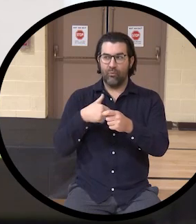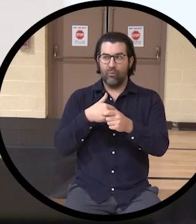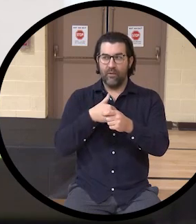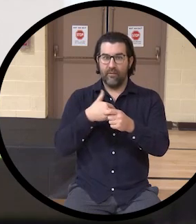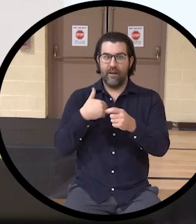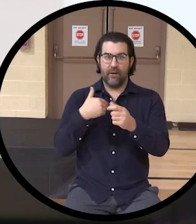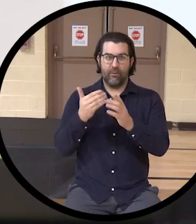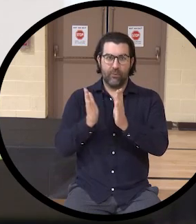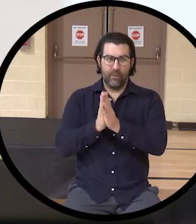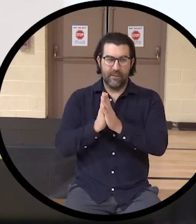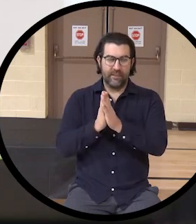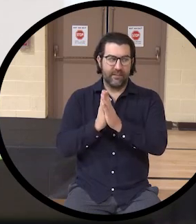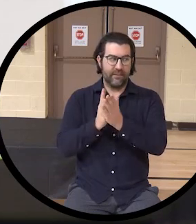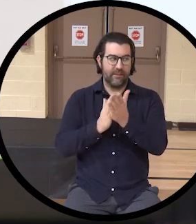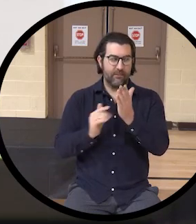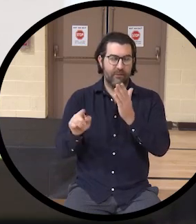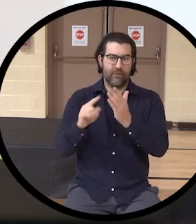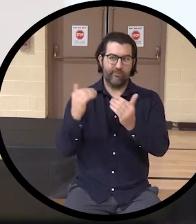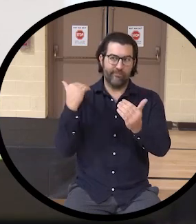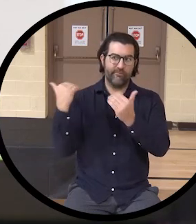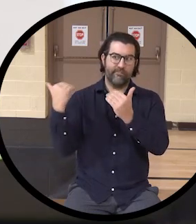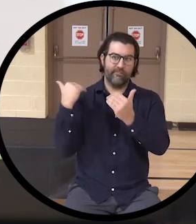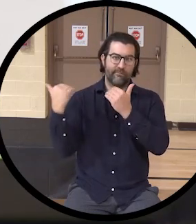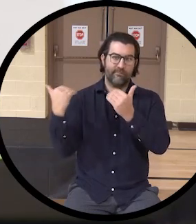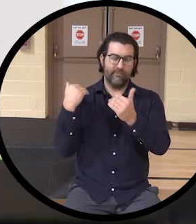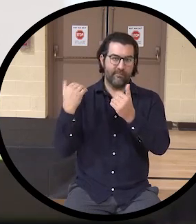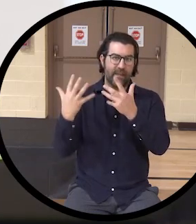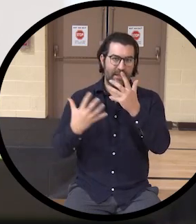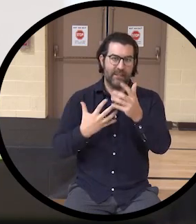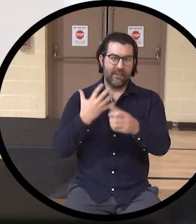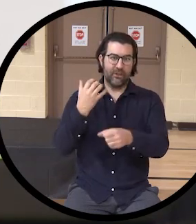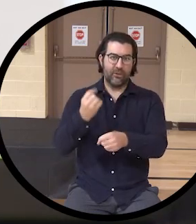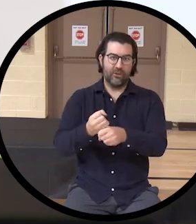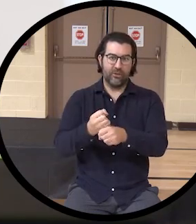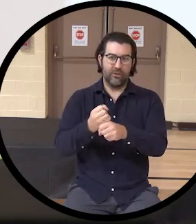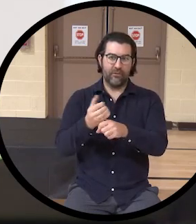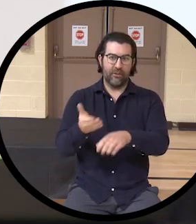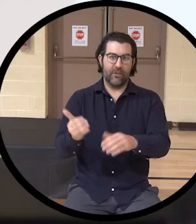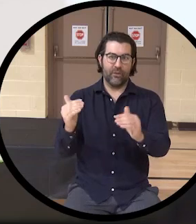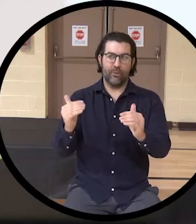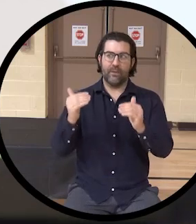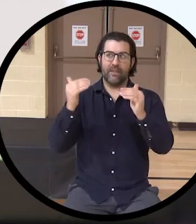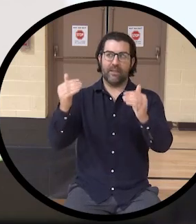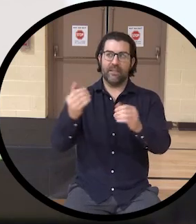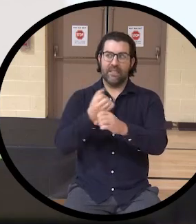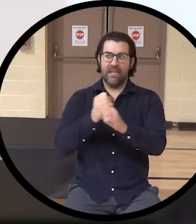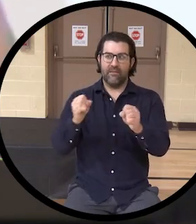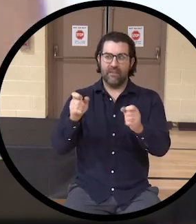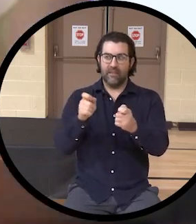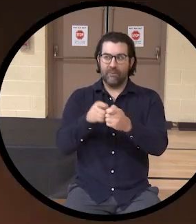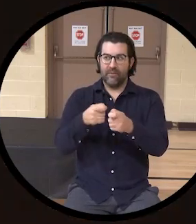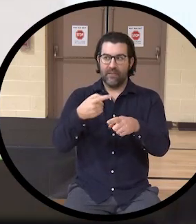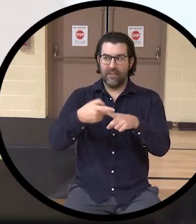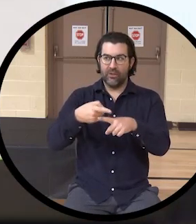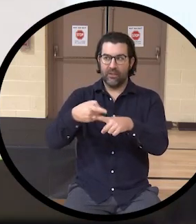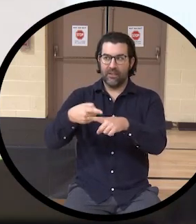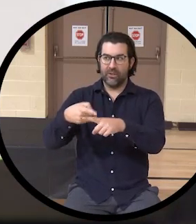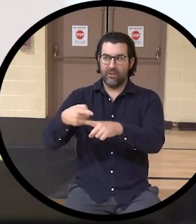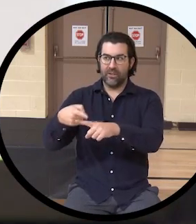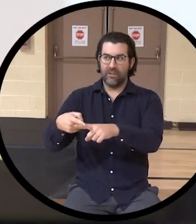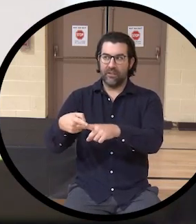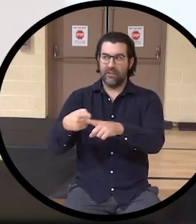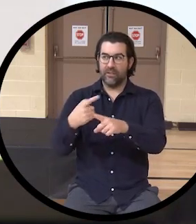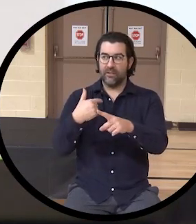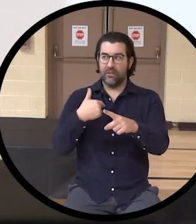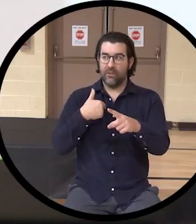requests. Some of you have been calling out to us for years for increased safety on these intersections. We were